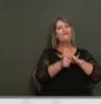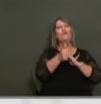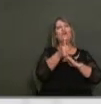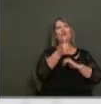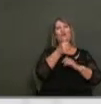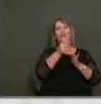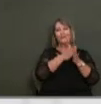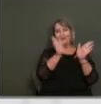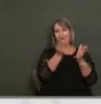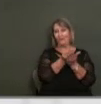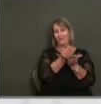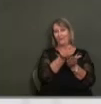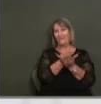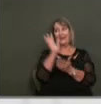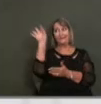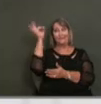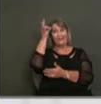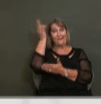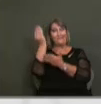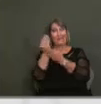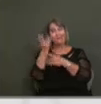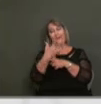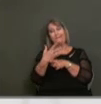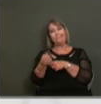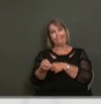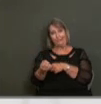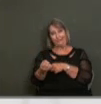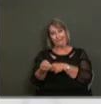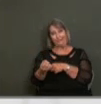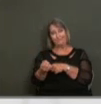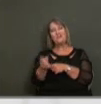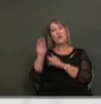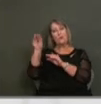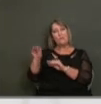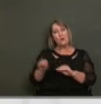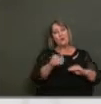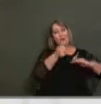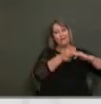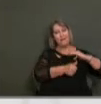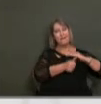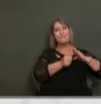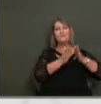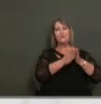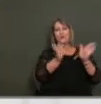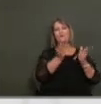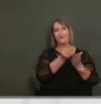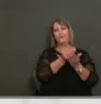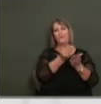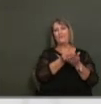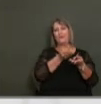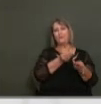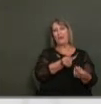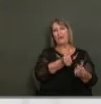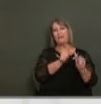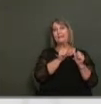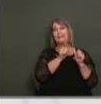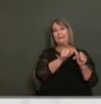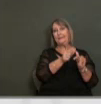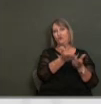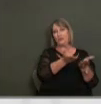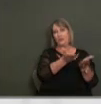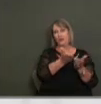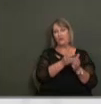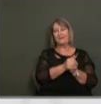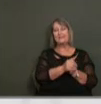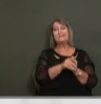the federal dollars have expired. We also, during the pandemic, we had a couple